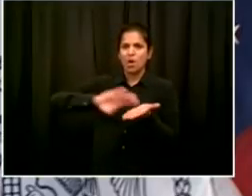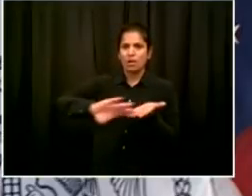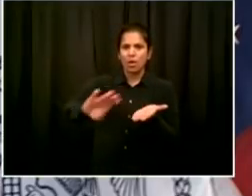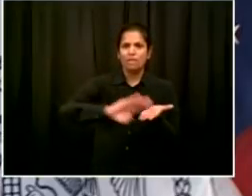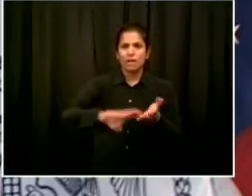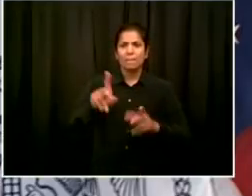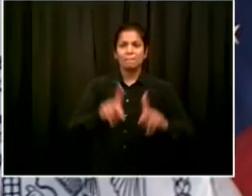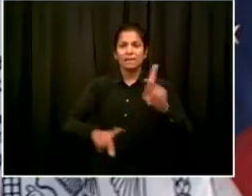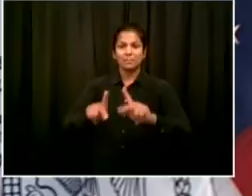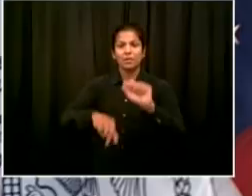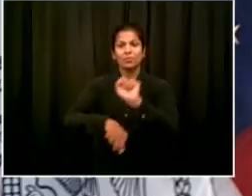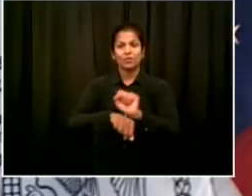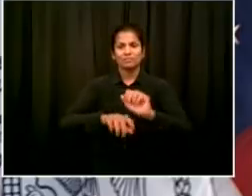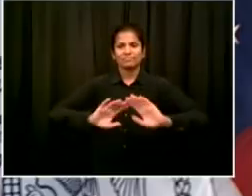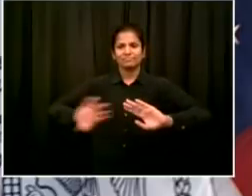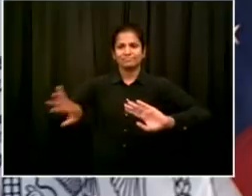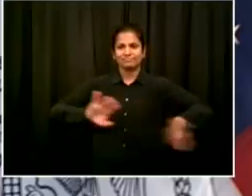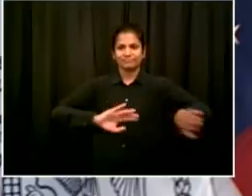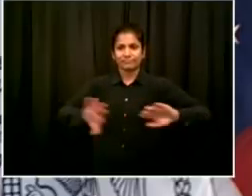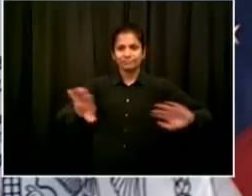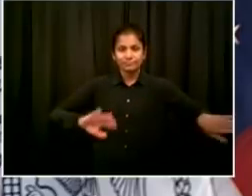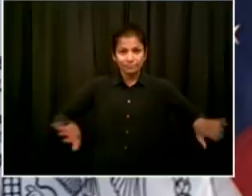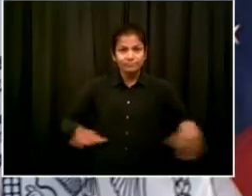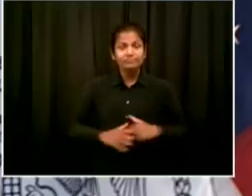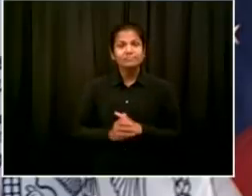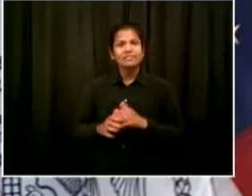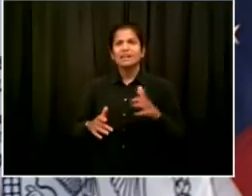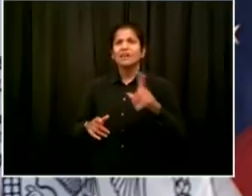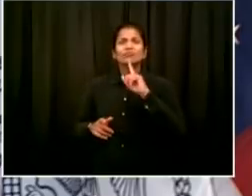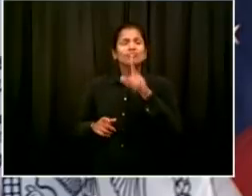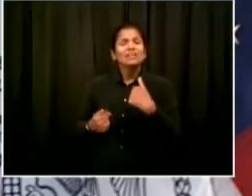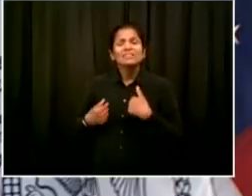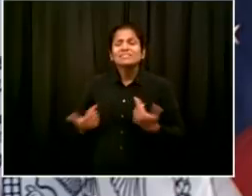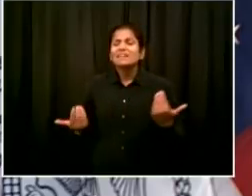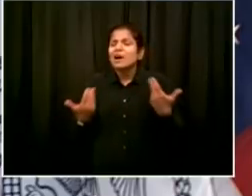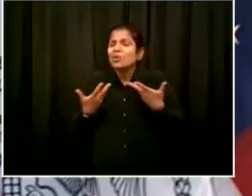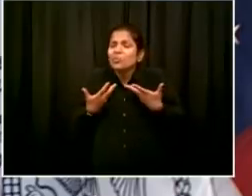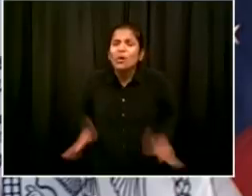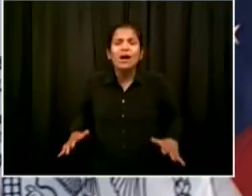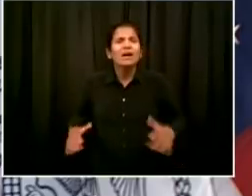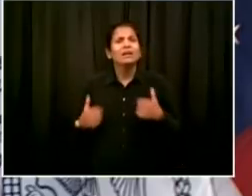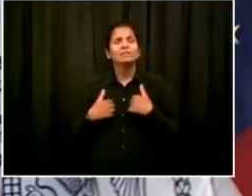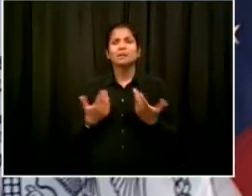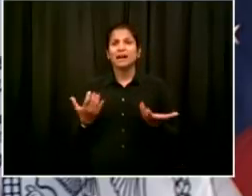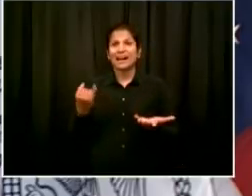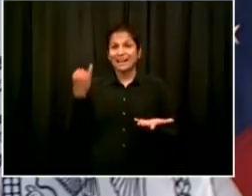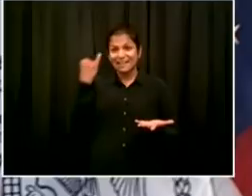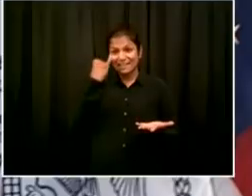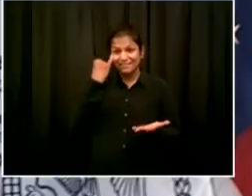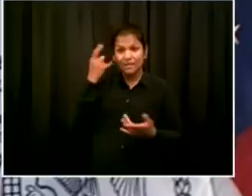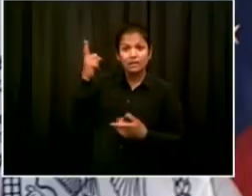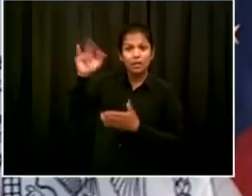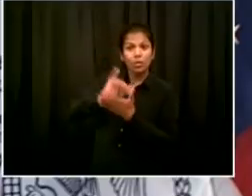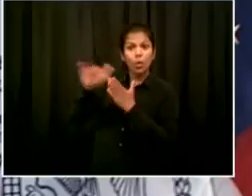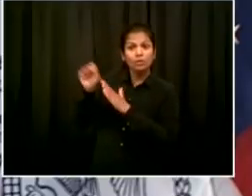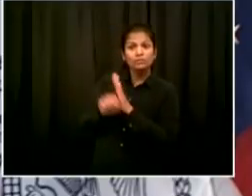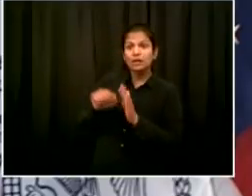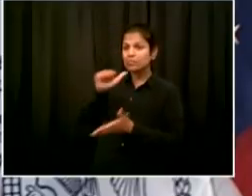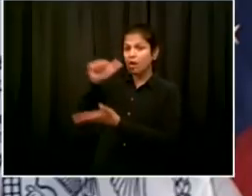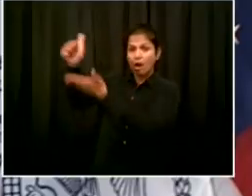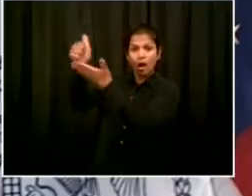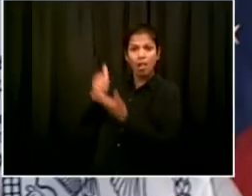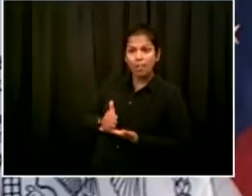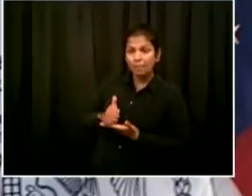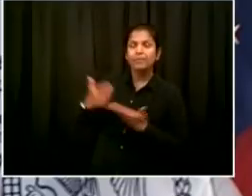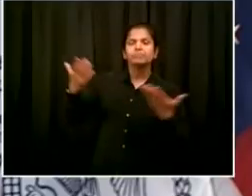we cannot get the kind of support we need. That's obviously fiscally responsible, but it's something that I hope to avert for the good